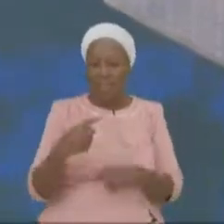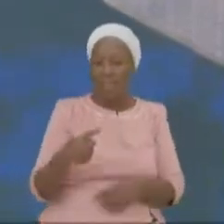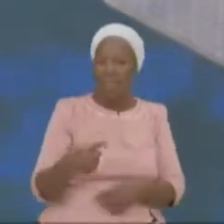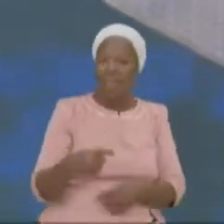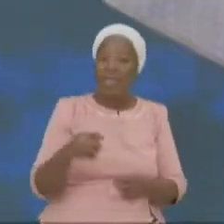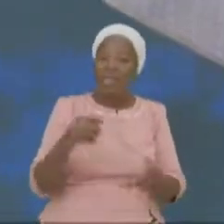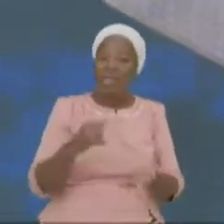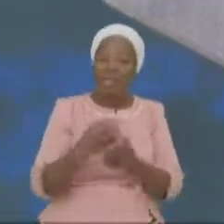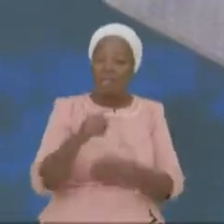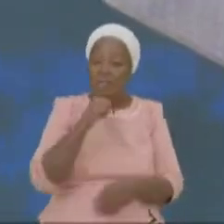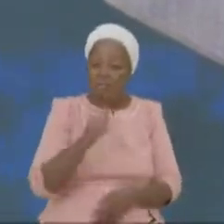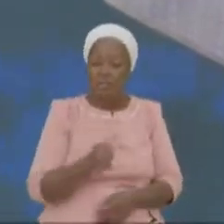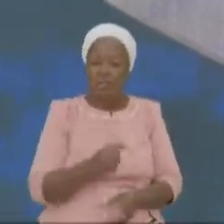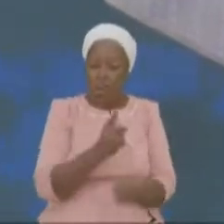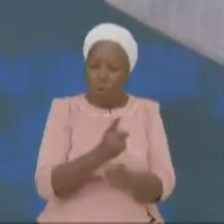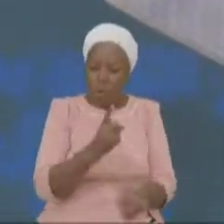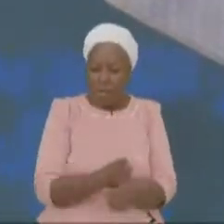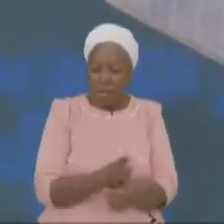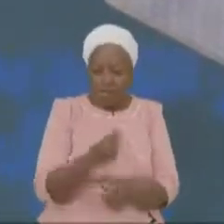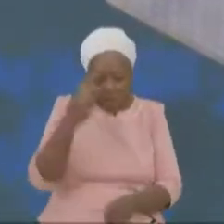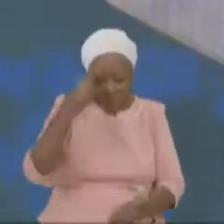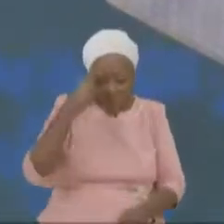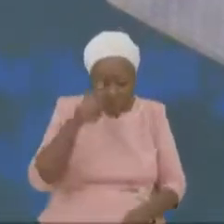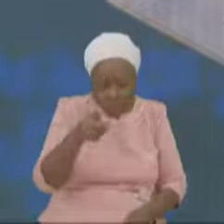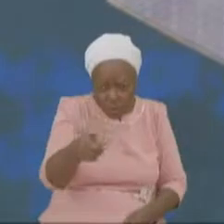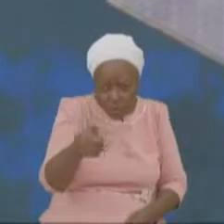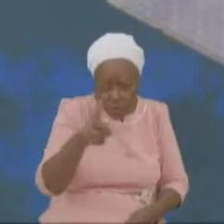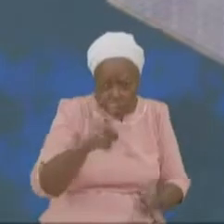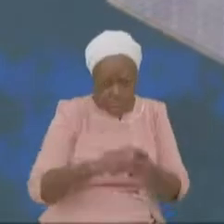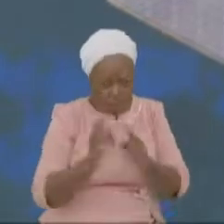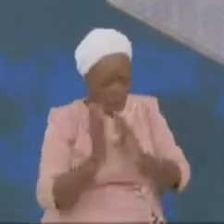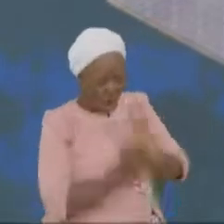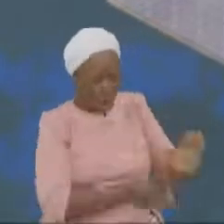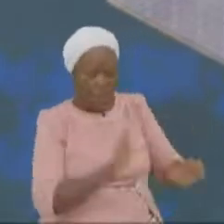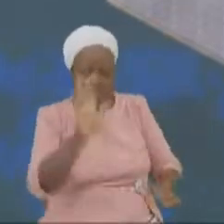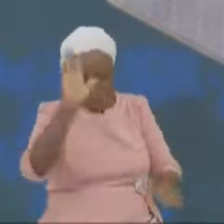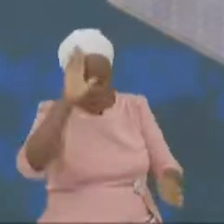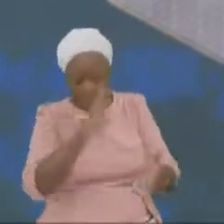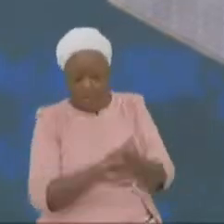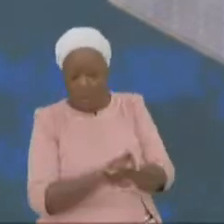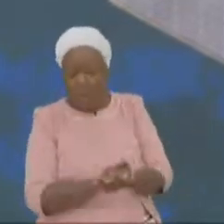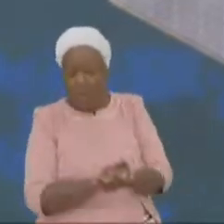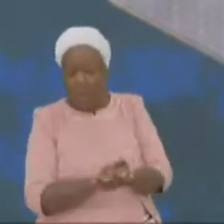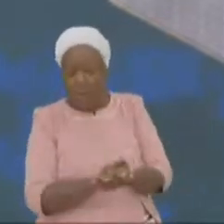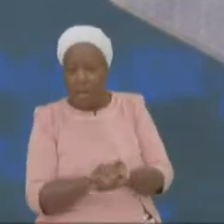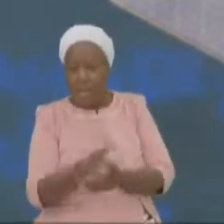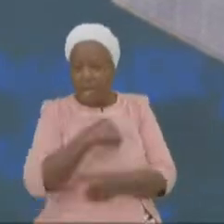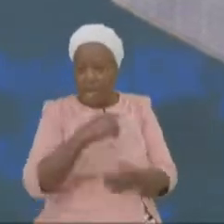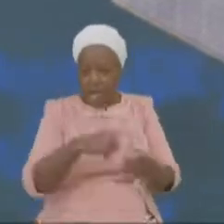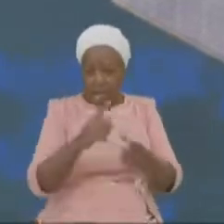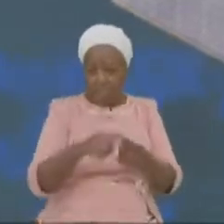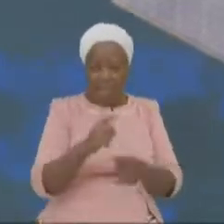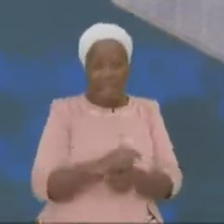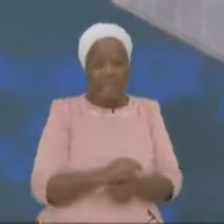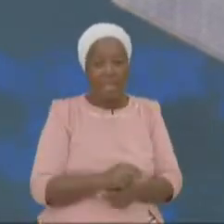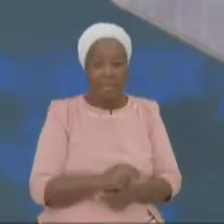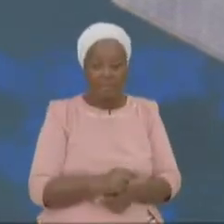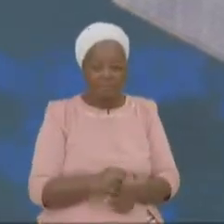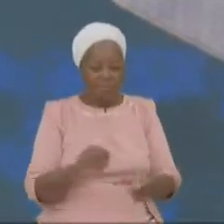was not right for you to leave your husband and then be married to